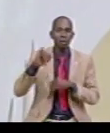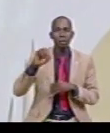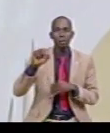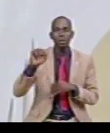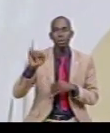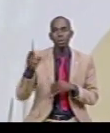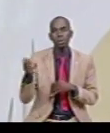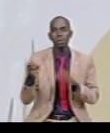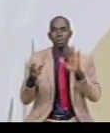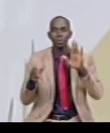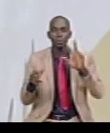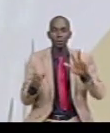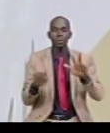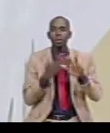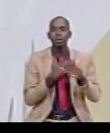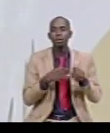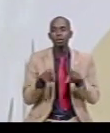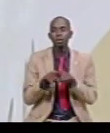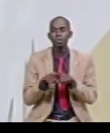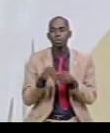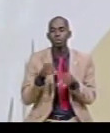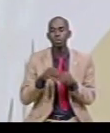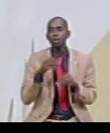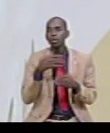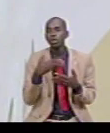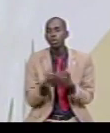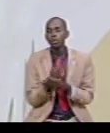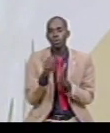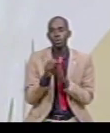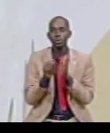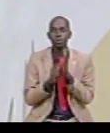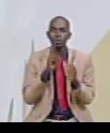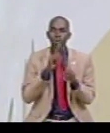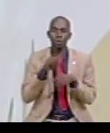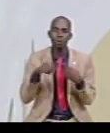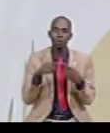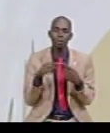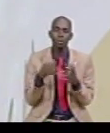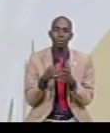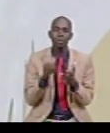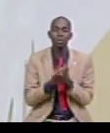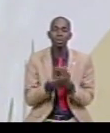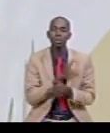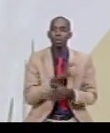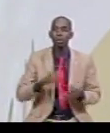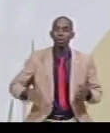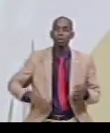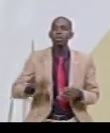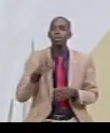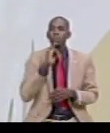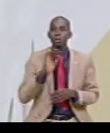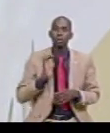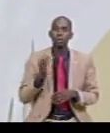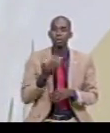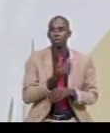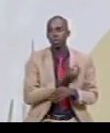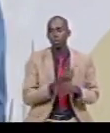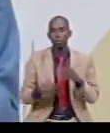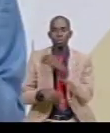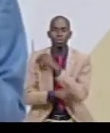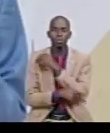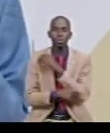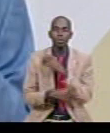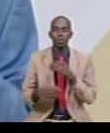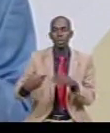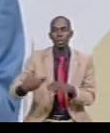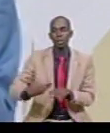New Testament emphasizing to us that is our Passover lamb, is the lamb of God that take away the sin of the